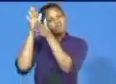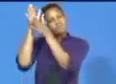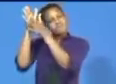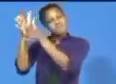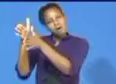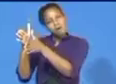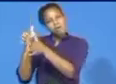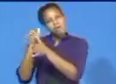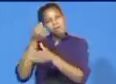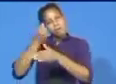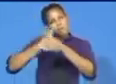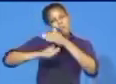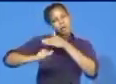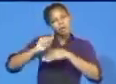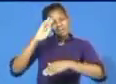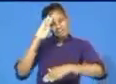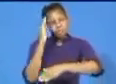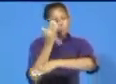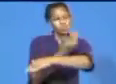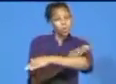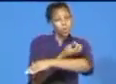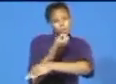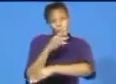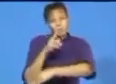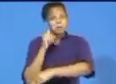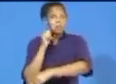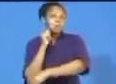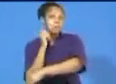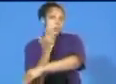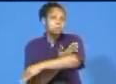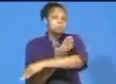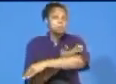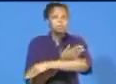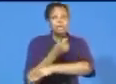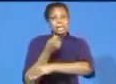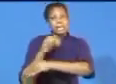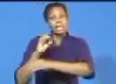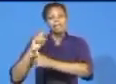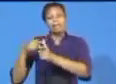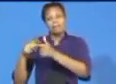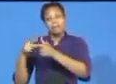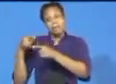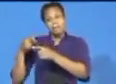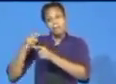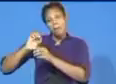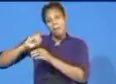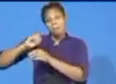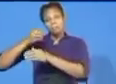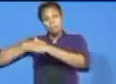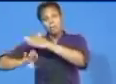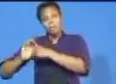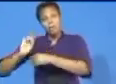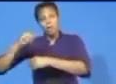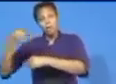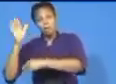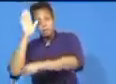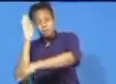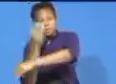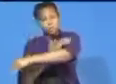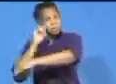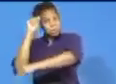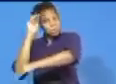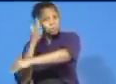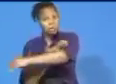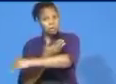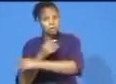who gave birth to a son or a daughter, who gave birth to another son or a daughter, who gave birth